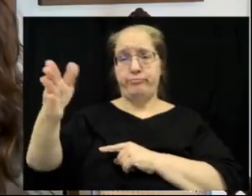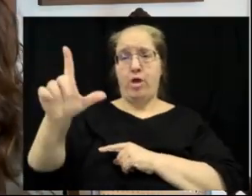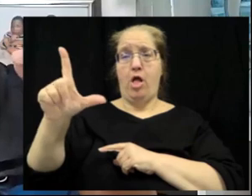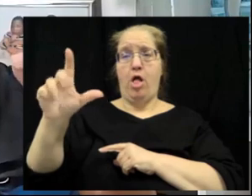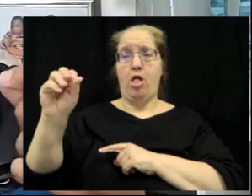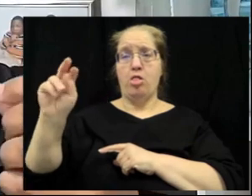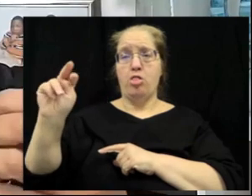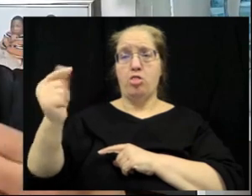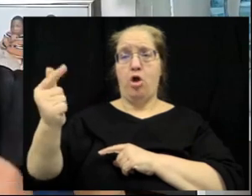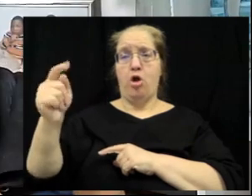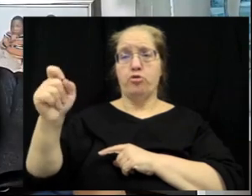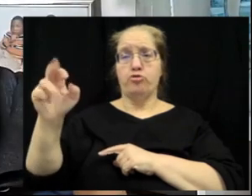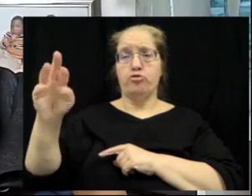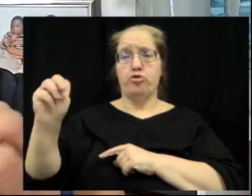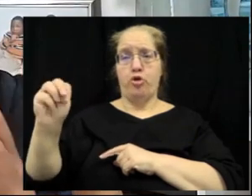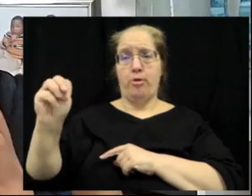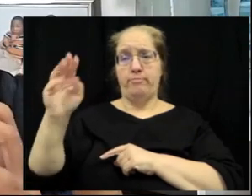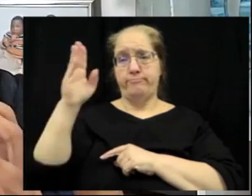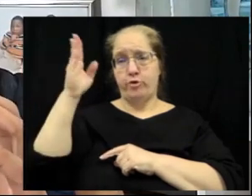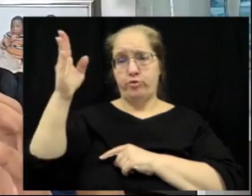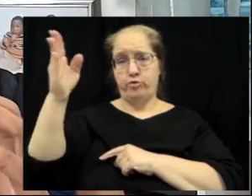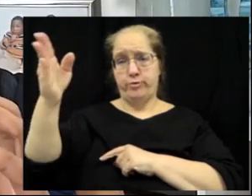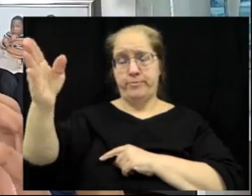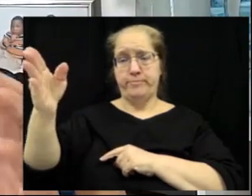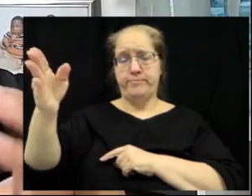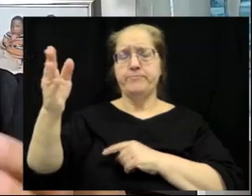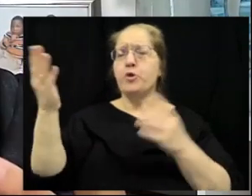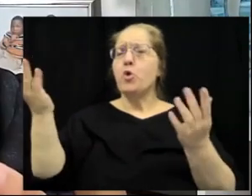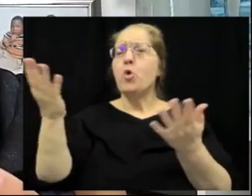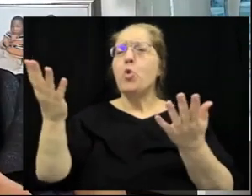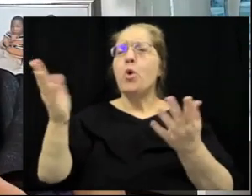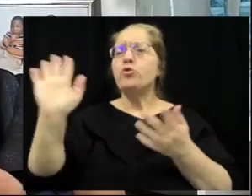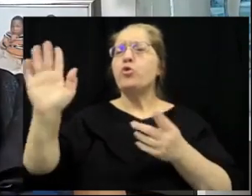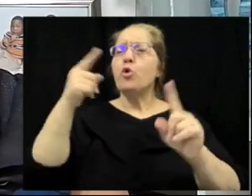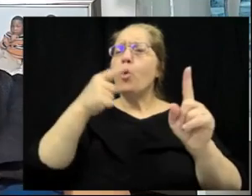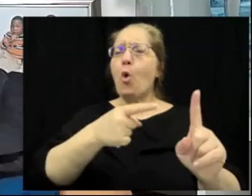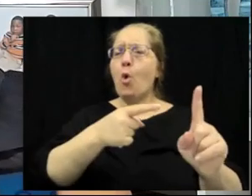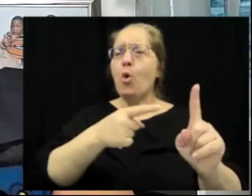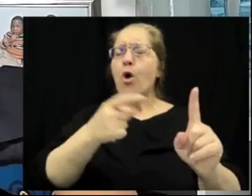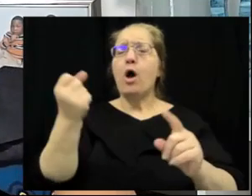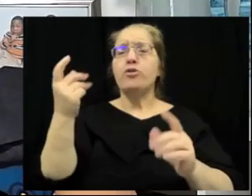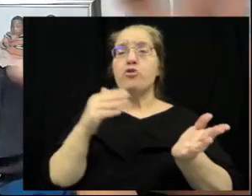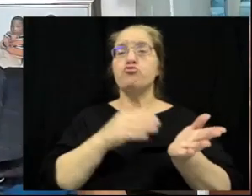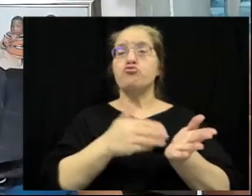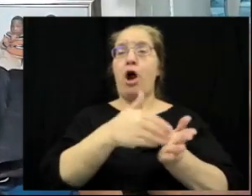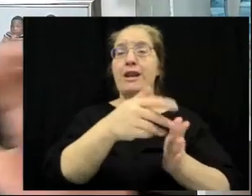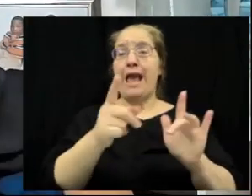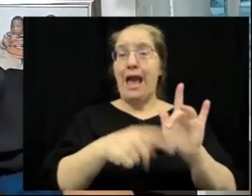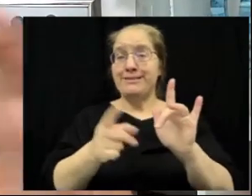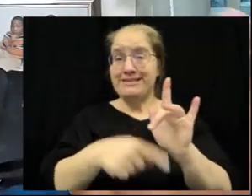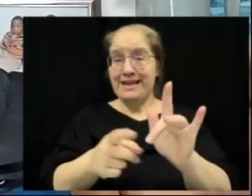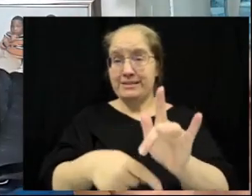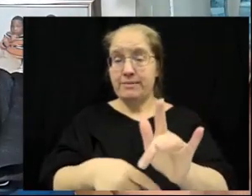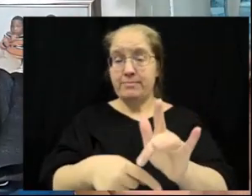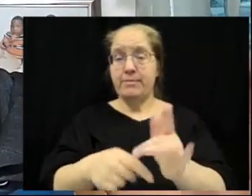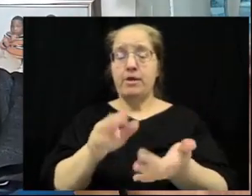trying to go? We want to make sure that even though chronic absenteeism, it doesn't,